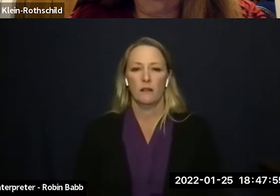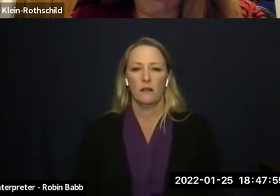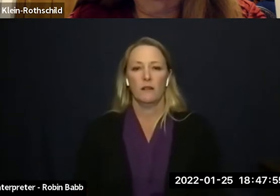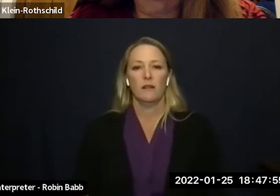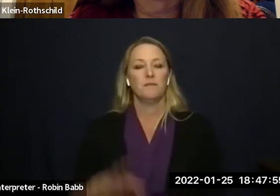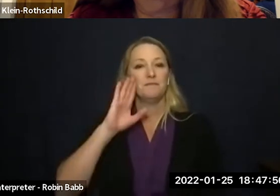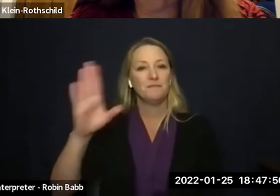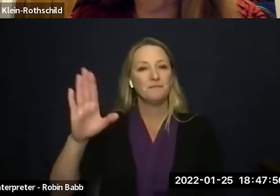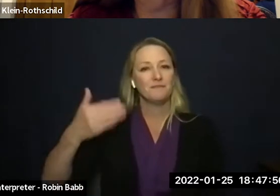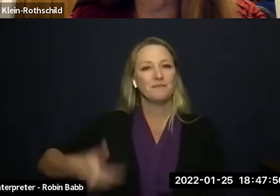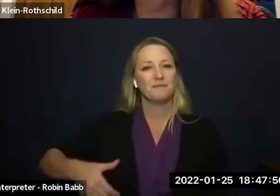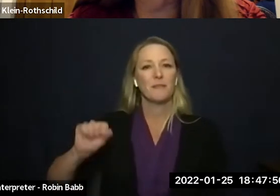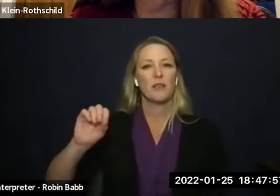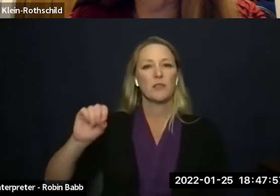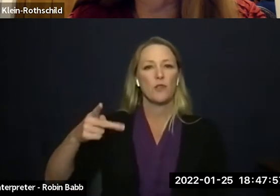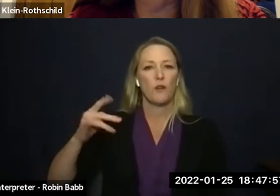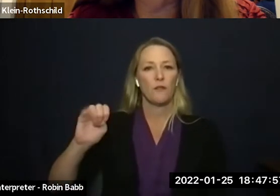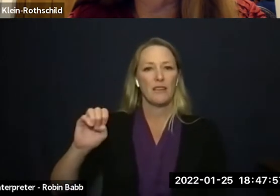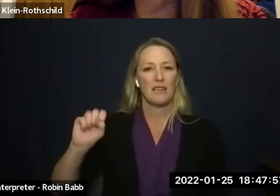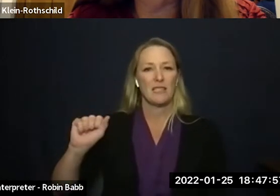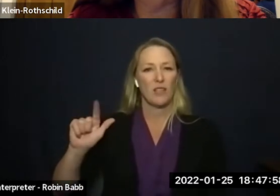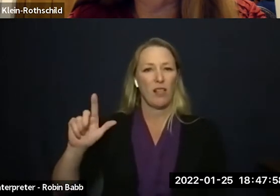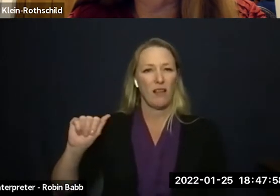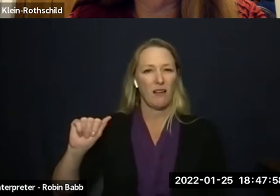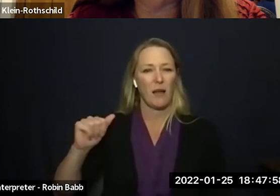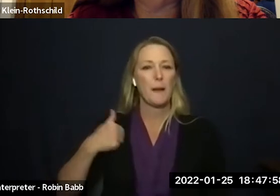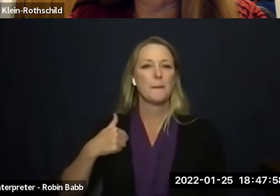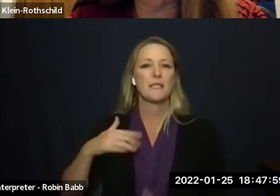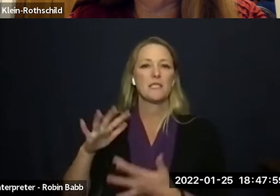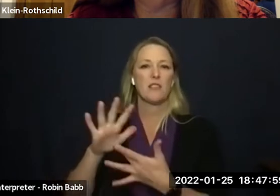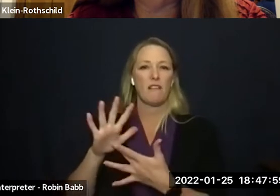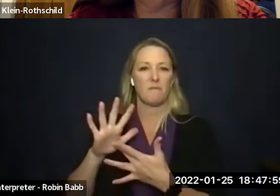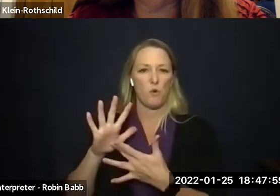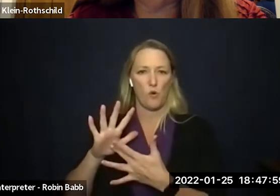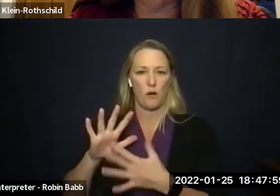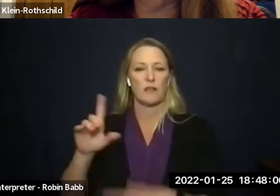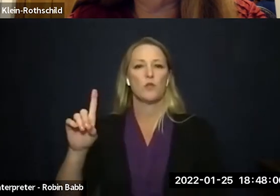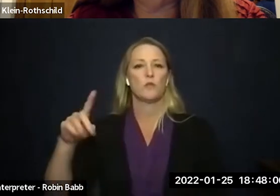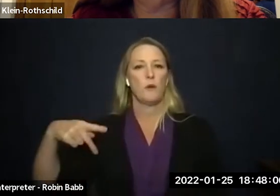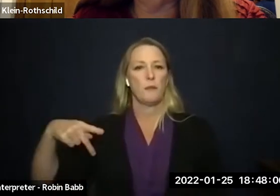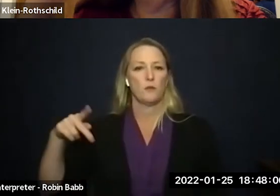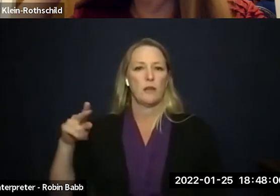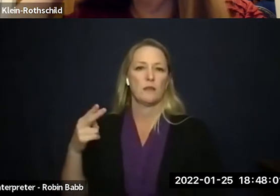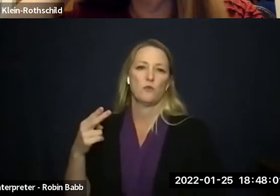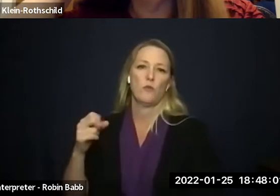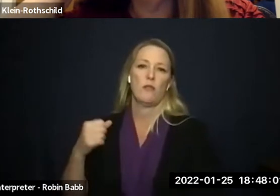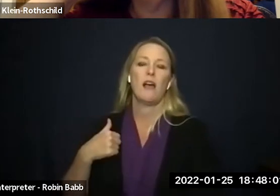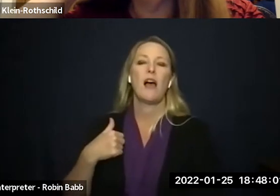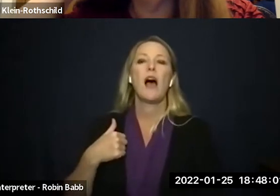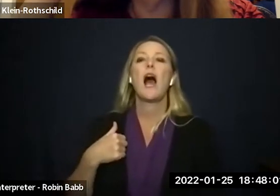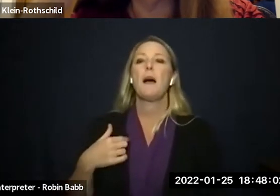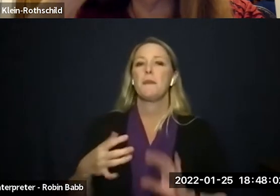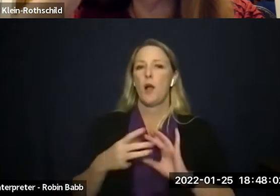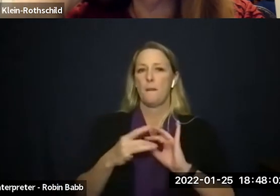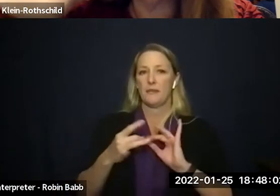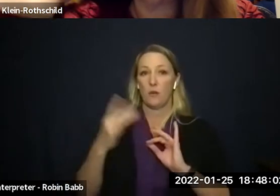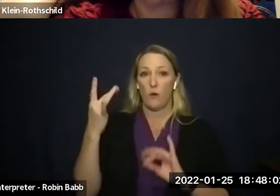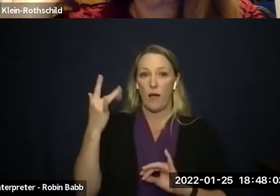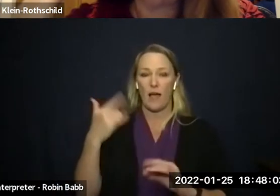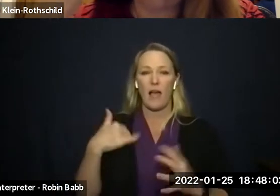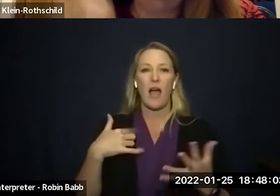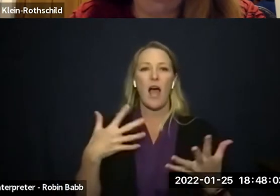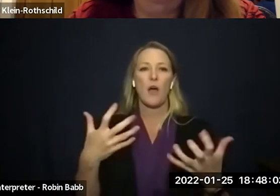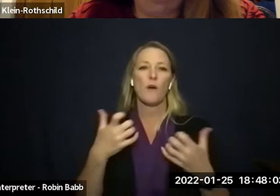hi um i'm sophie sala and i'm a sophomore at dis pueblos high school i'm mainly commenting because i want to express